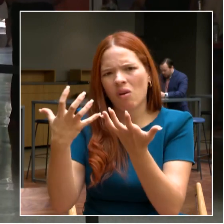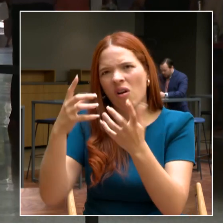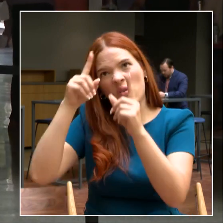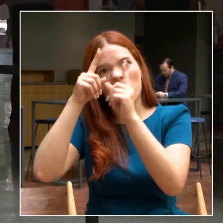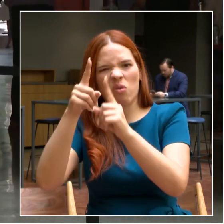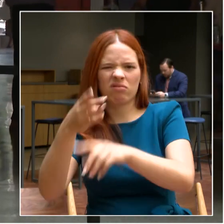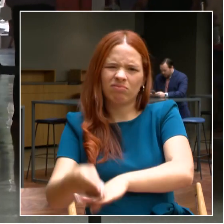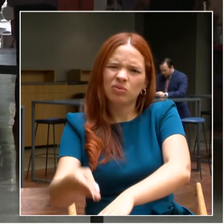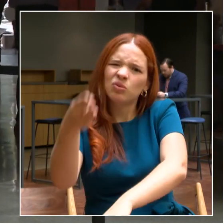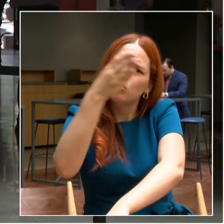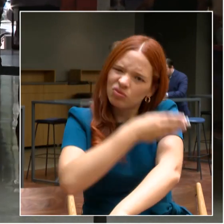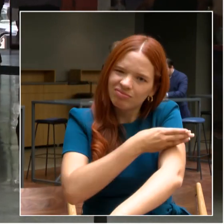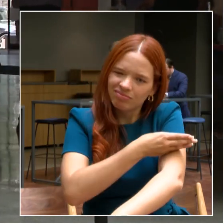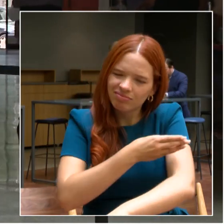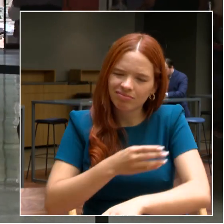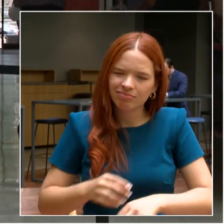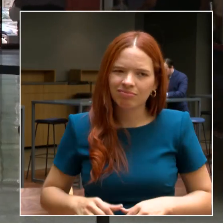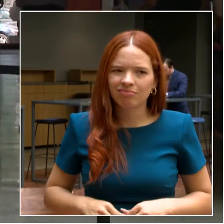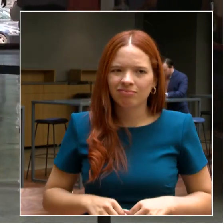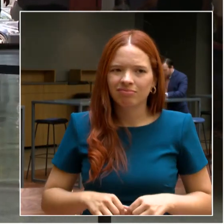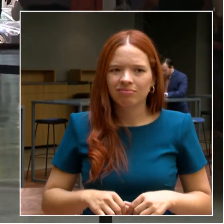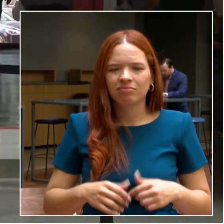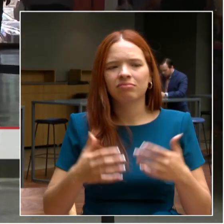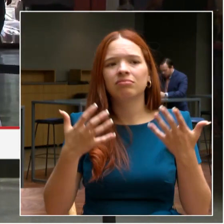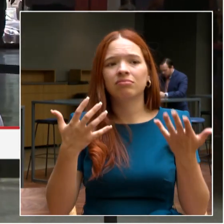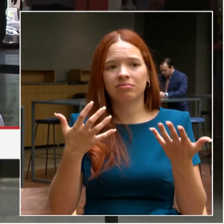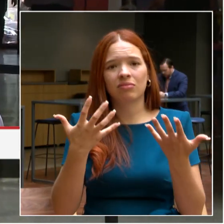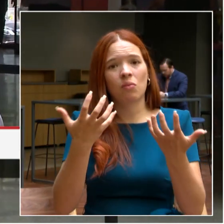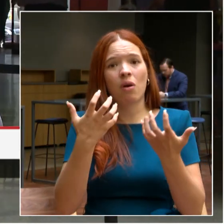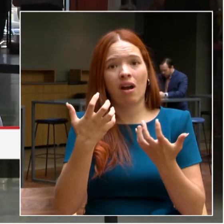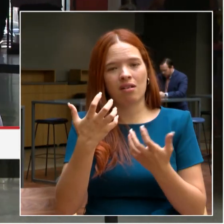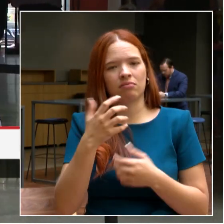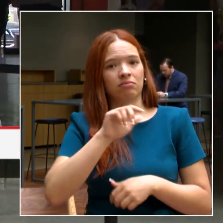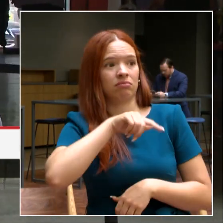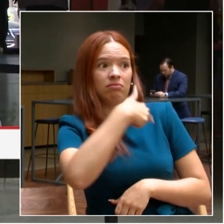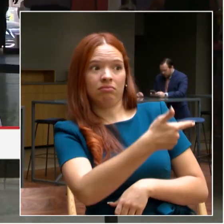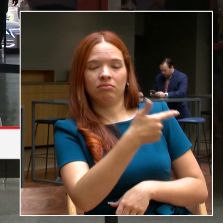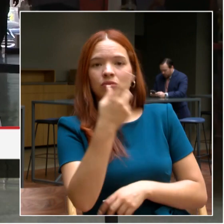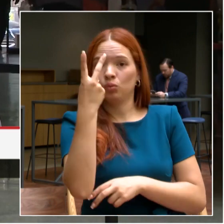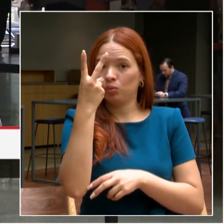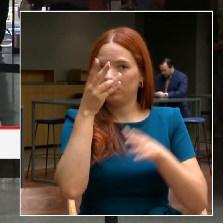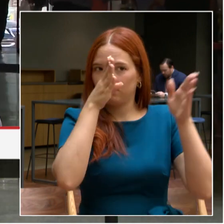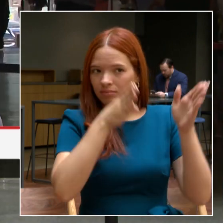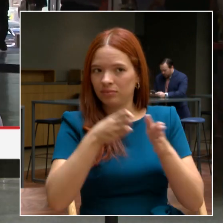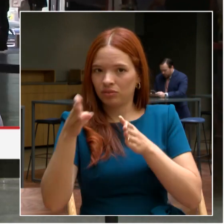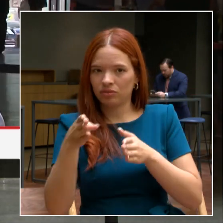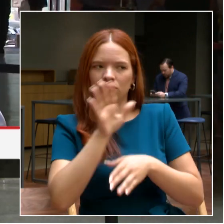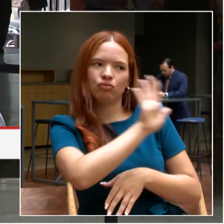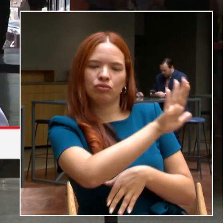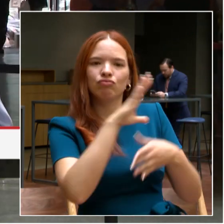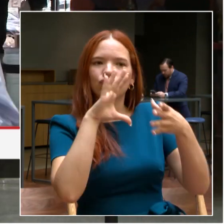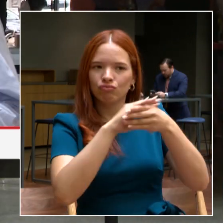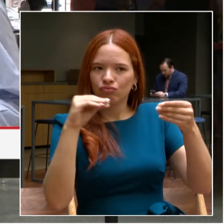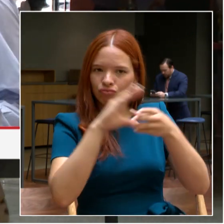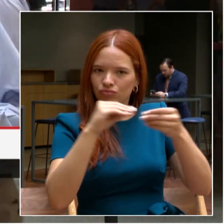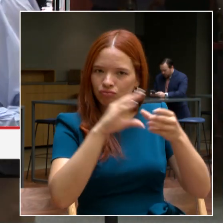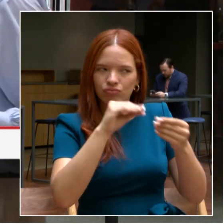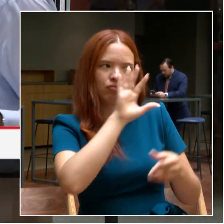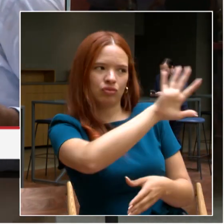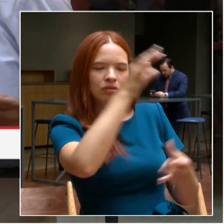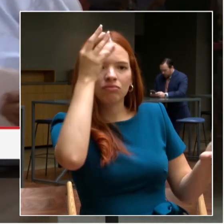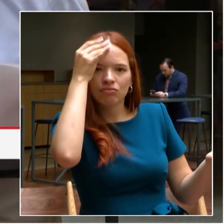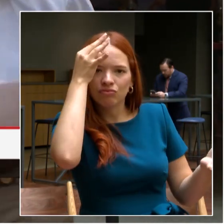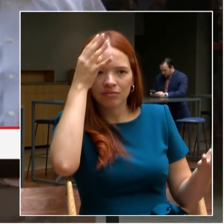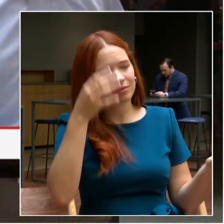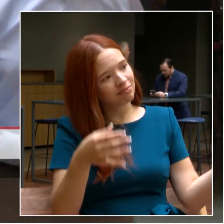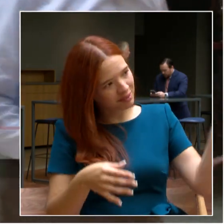and Jaron to share with us the big takeaways you'd like to see from the conference today. Come on up to the microphone. Come on